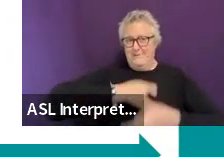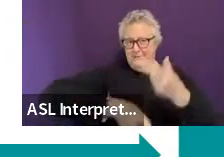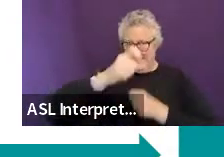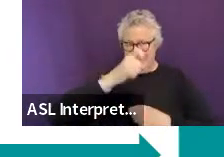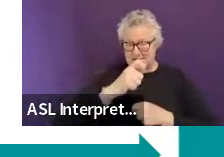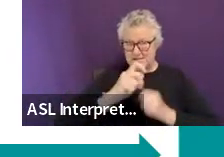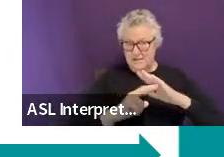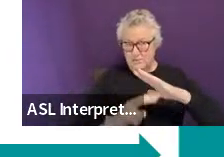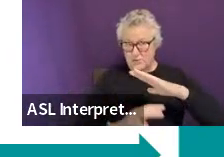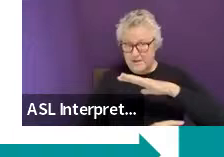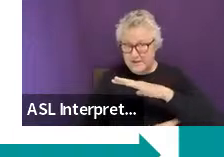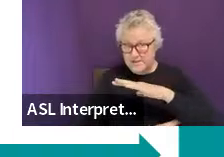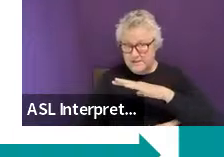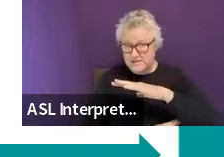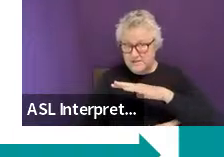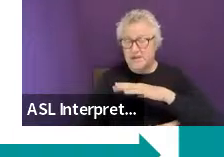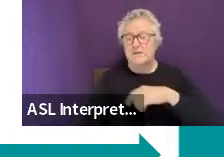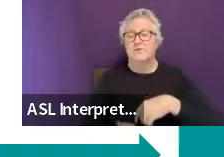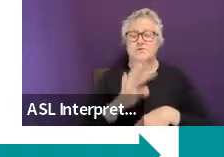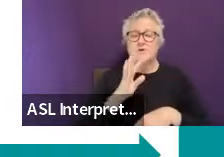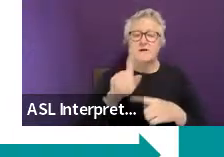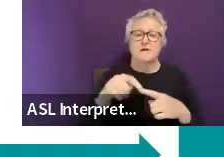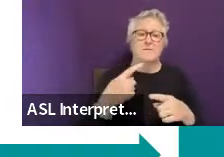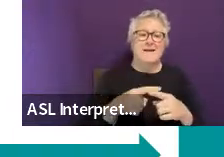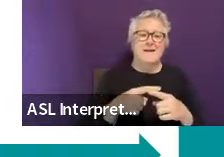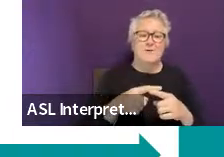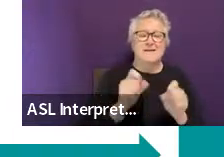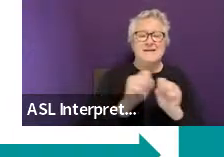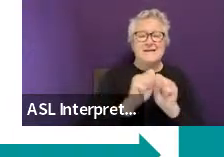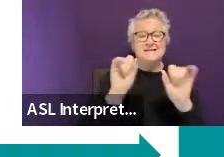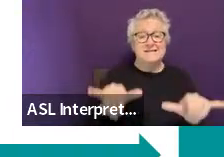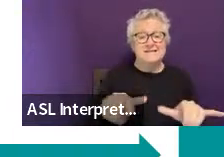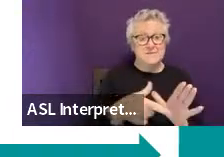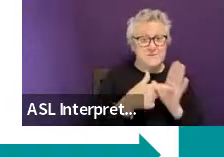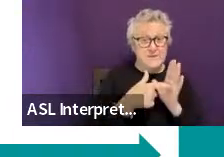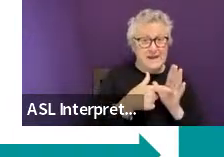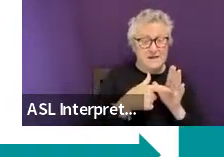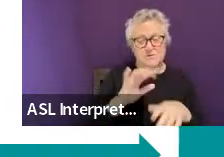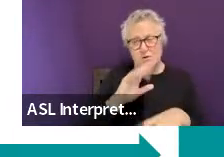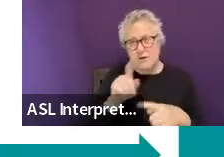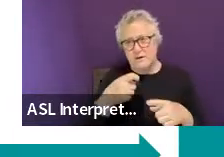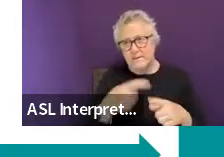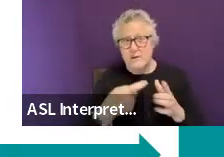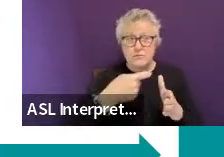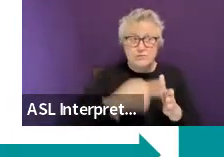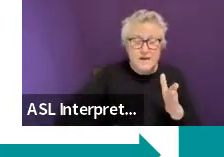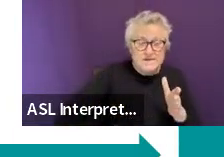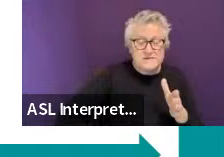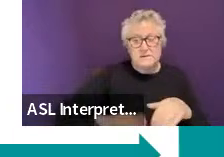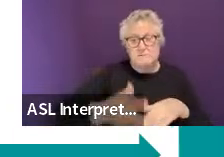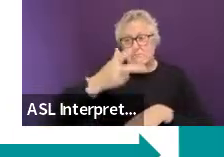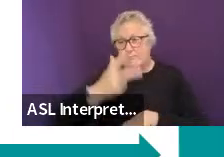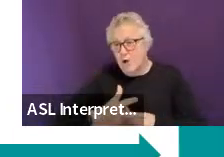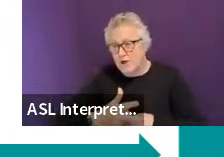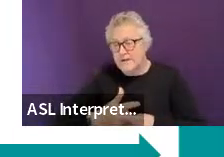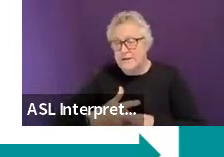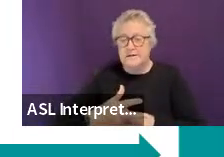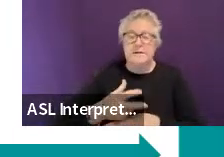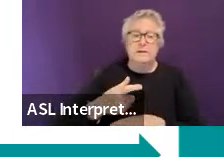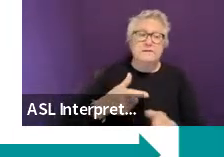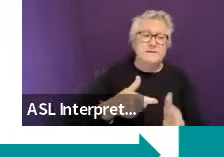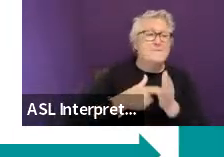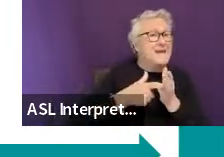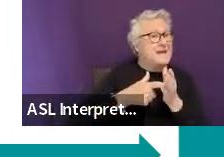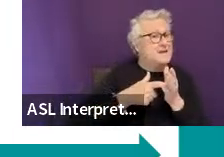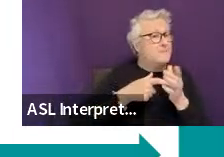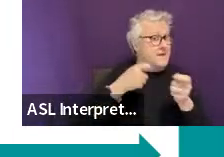And when I say that, I'm talking about things like pricing for parking, ramp metering for operations, and demand management